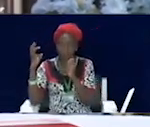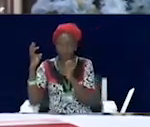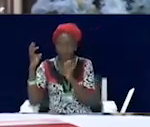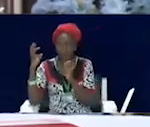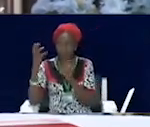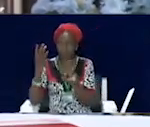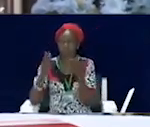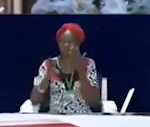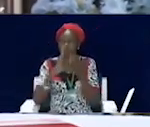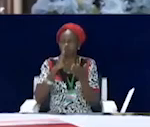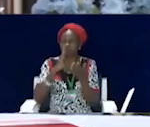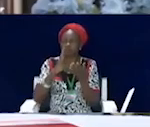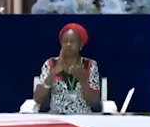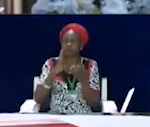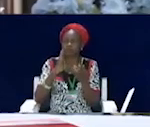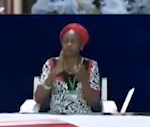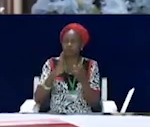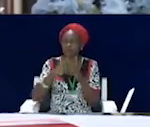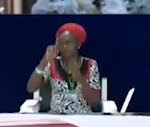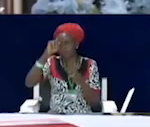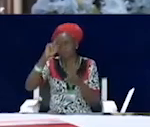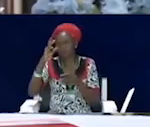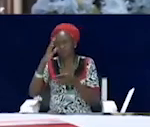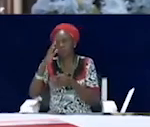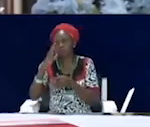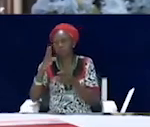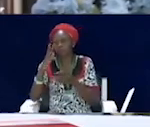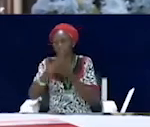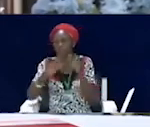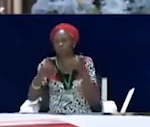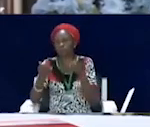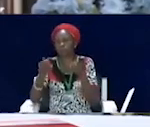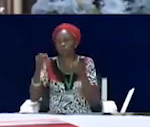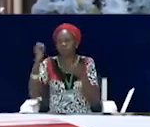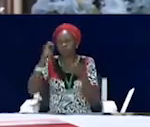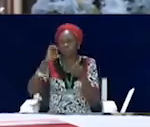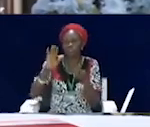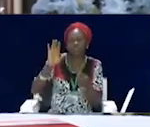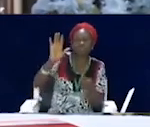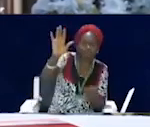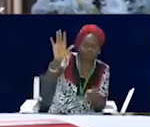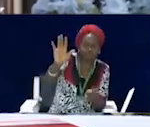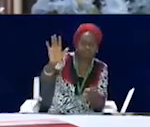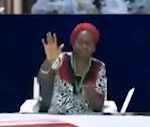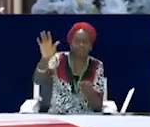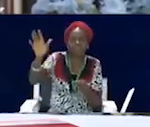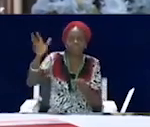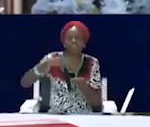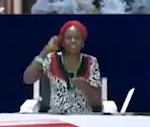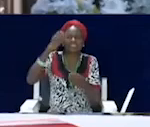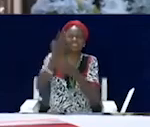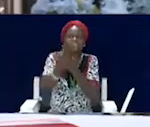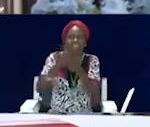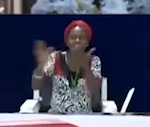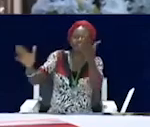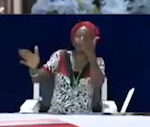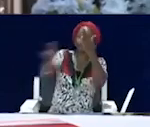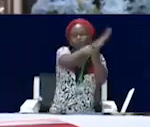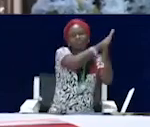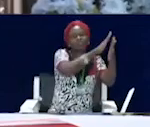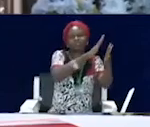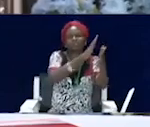maybe a bit cleverer than the others. Somehow he lunged forward and his hand brushed my